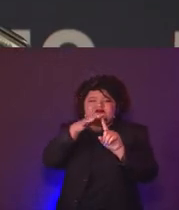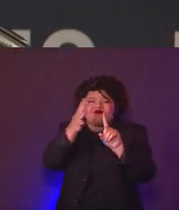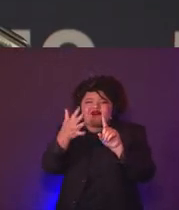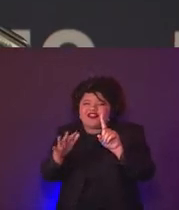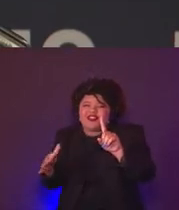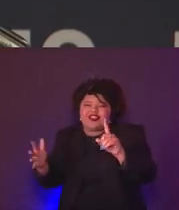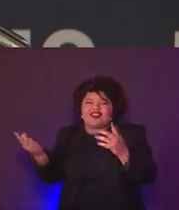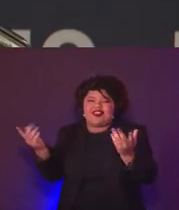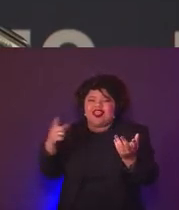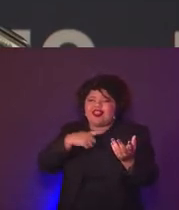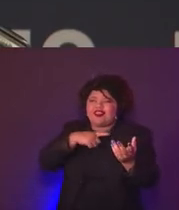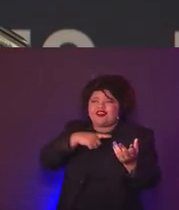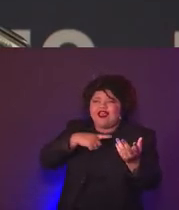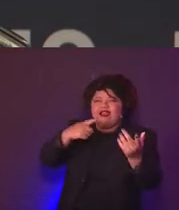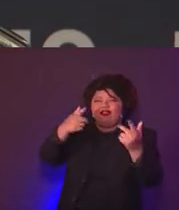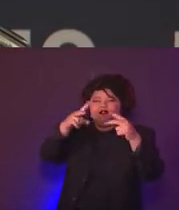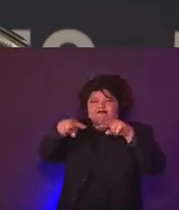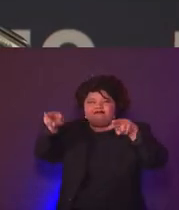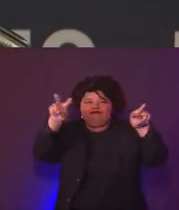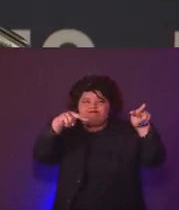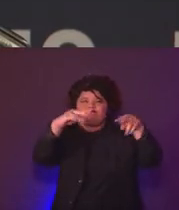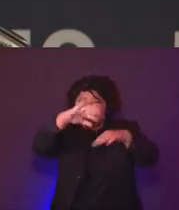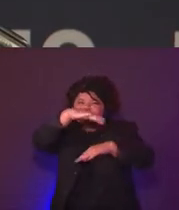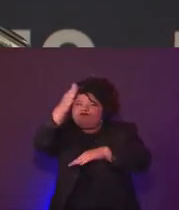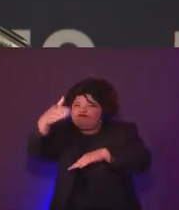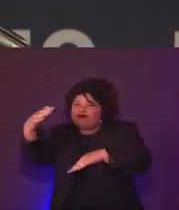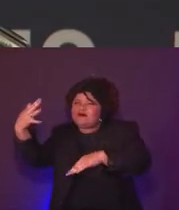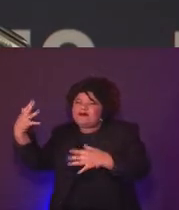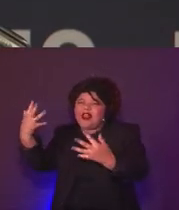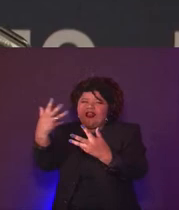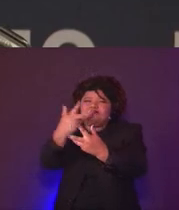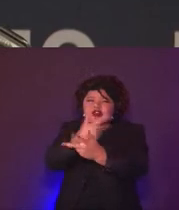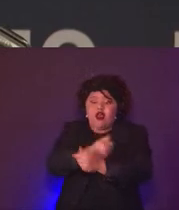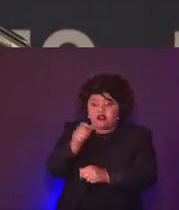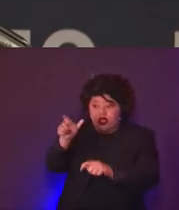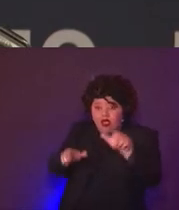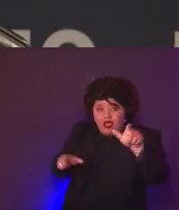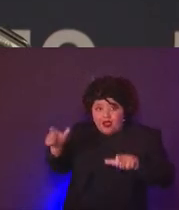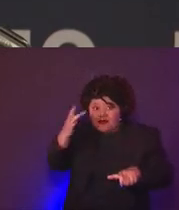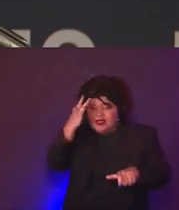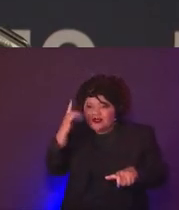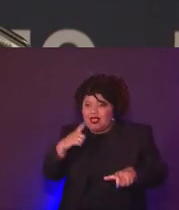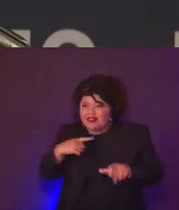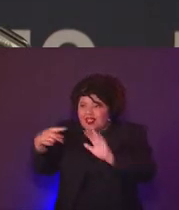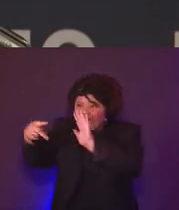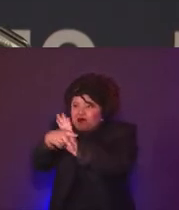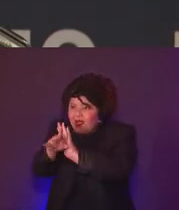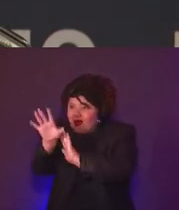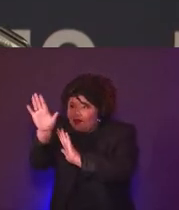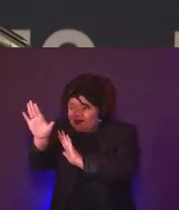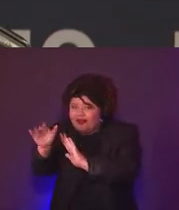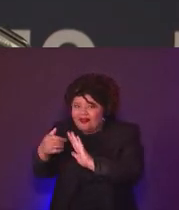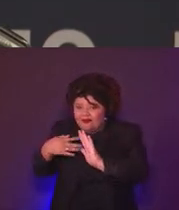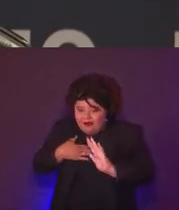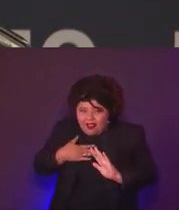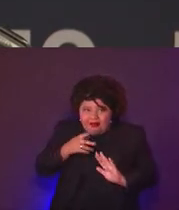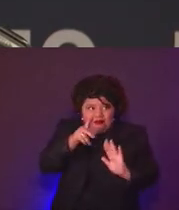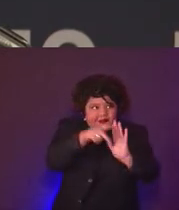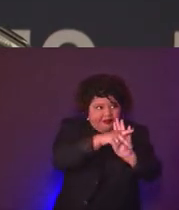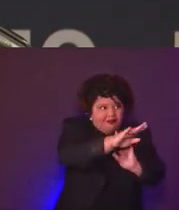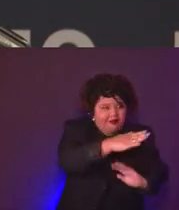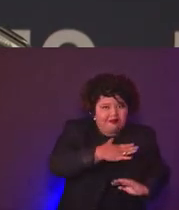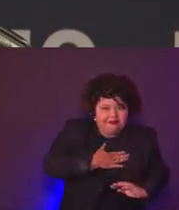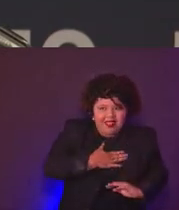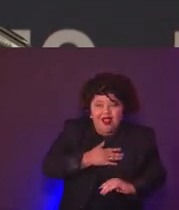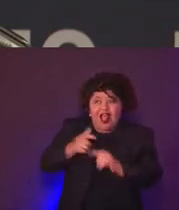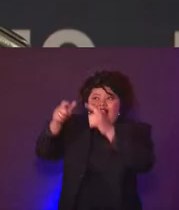tropical foliage, and that every single person on Earth had one of those, and it was called an Ami, and I wanted to go to mine. Is that why you